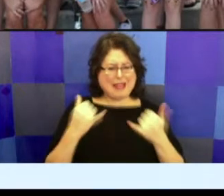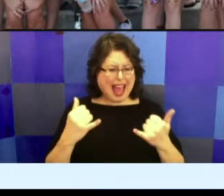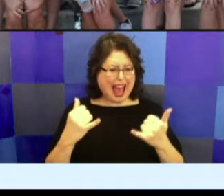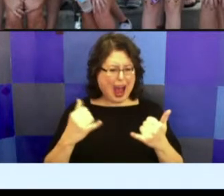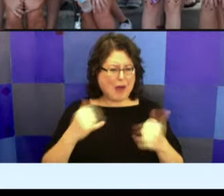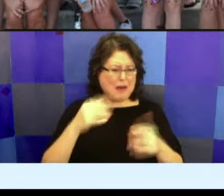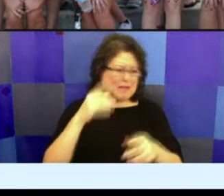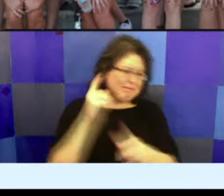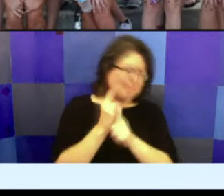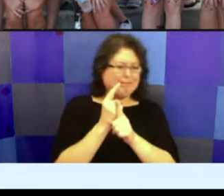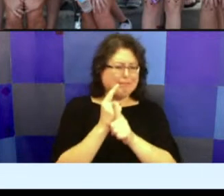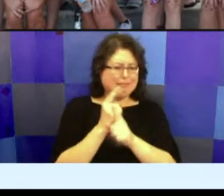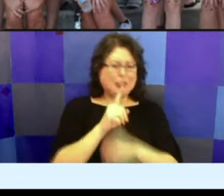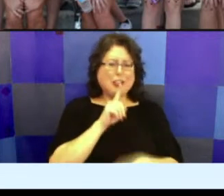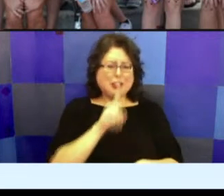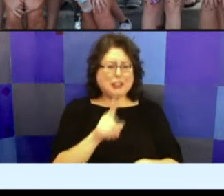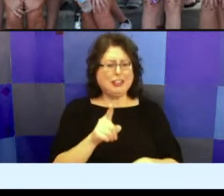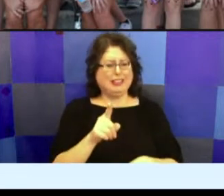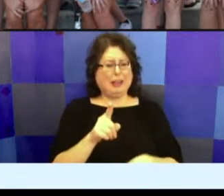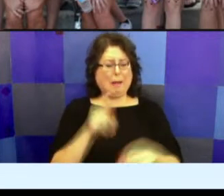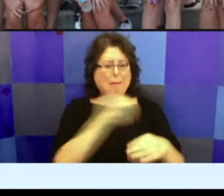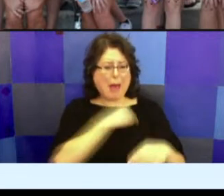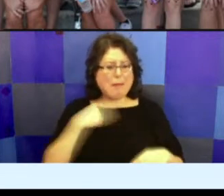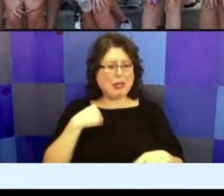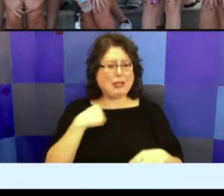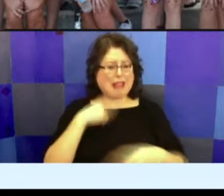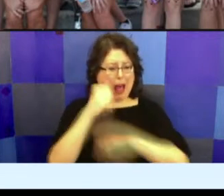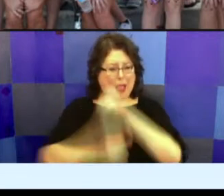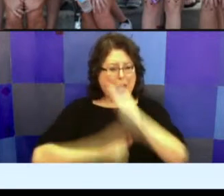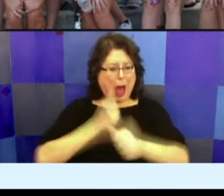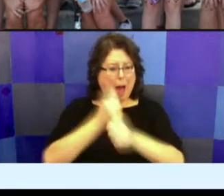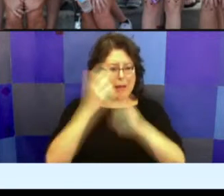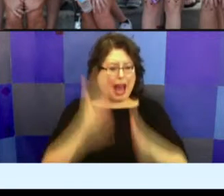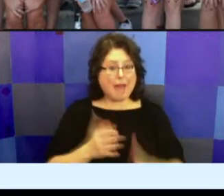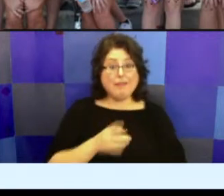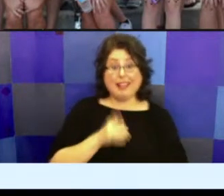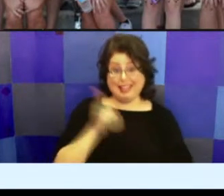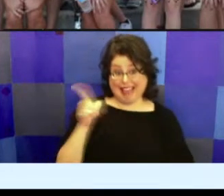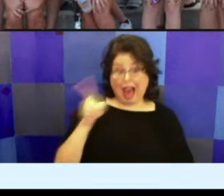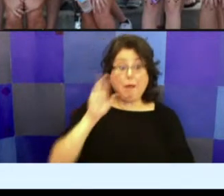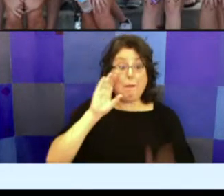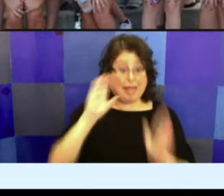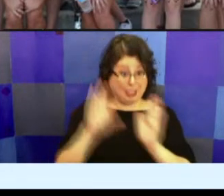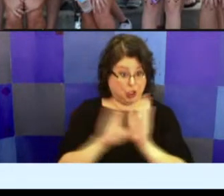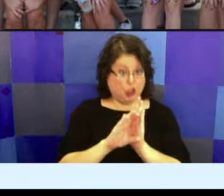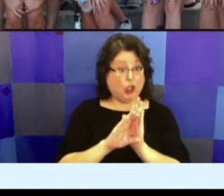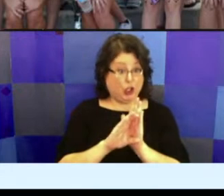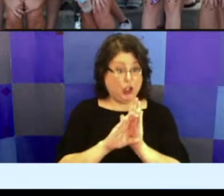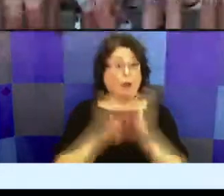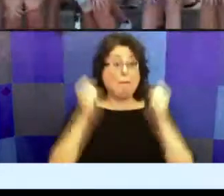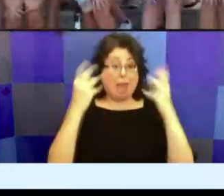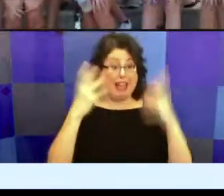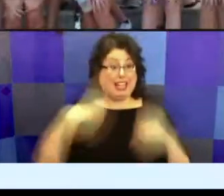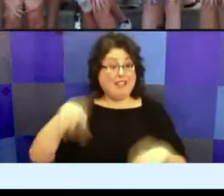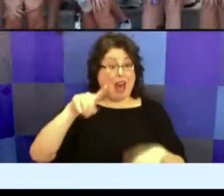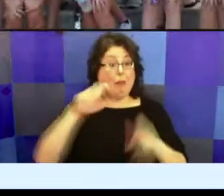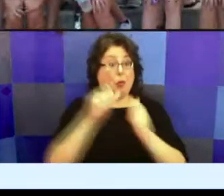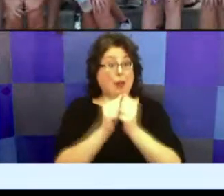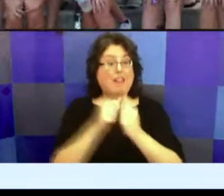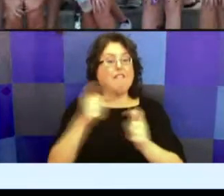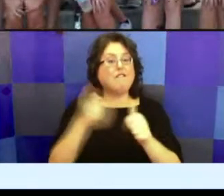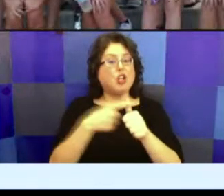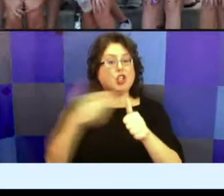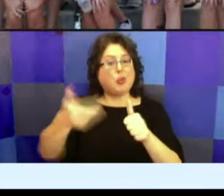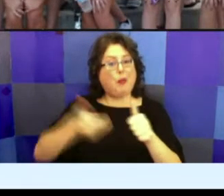And you see here a photo of many of our cohort 3 members, one of their first welcome events here at Robert